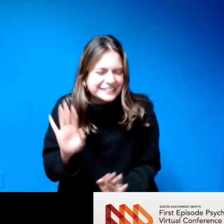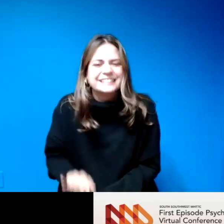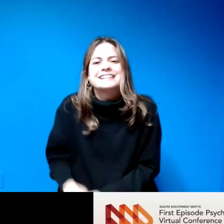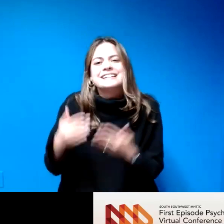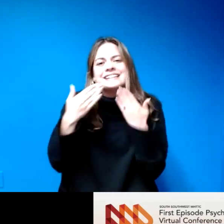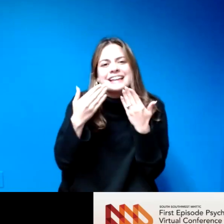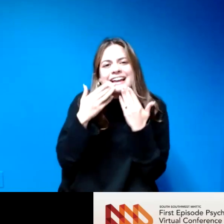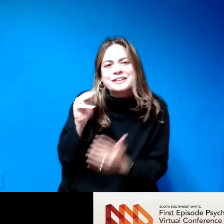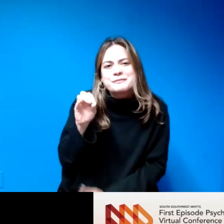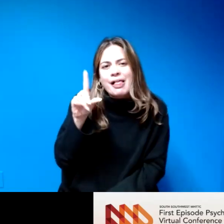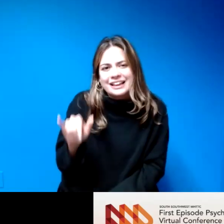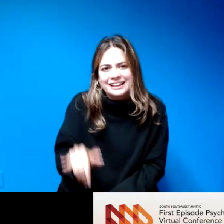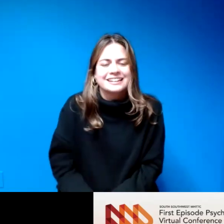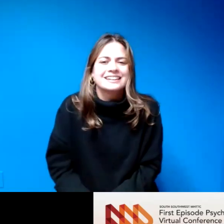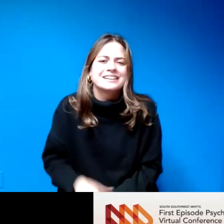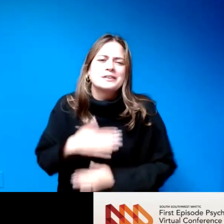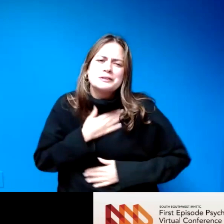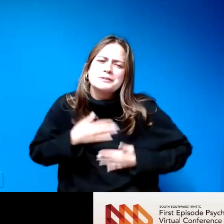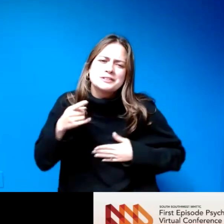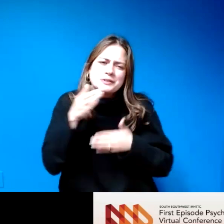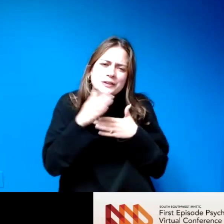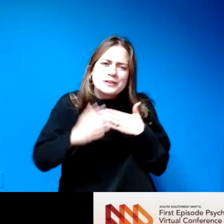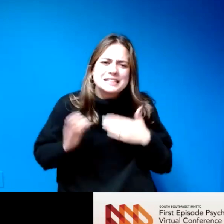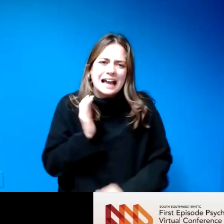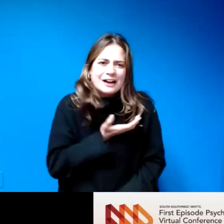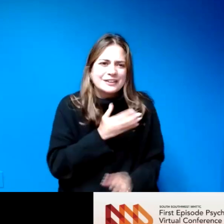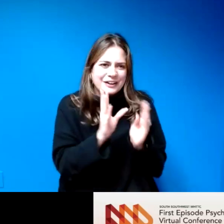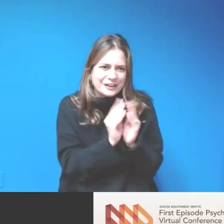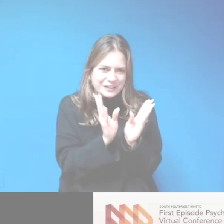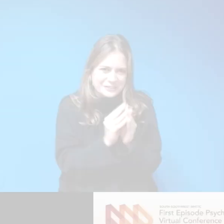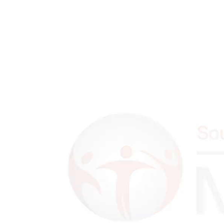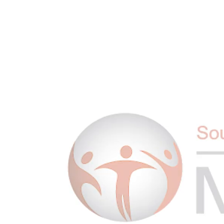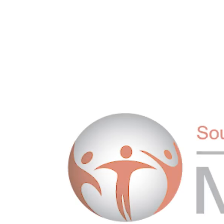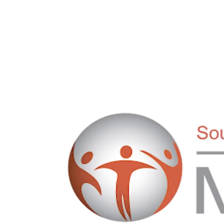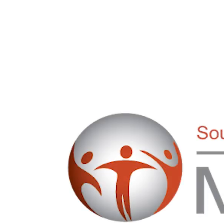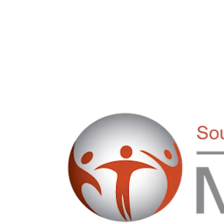Molly. We really appreciate you closing out our conference today.